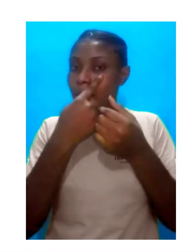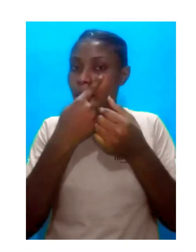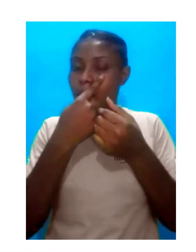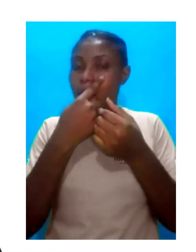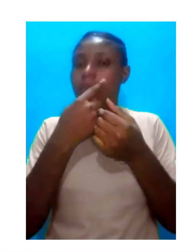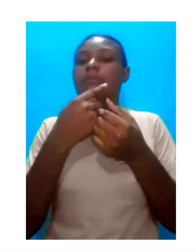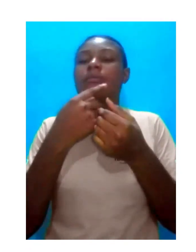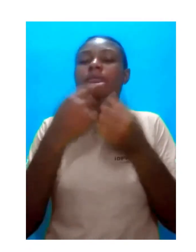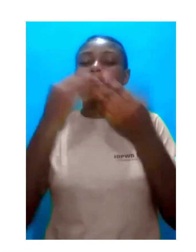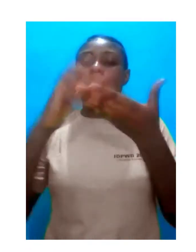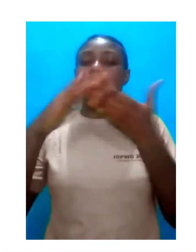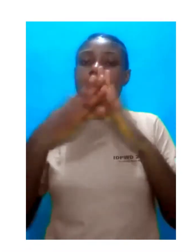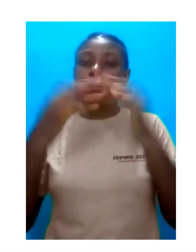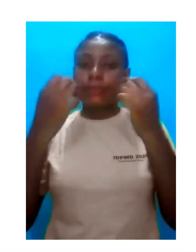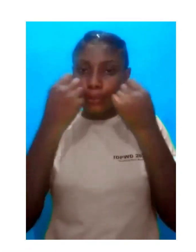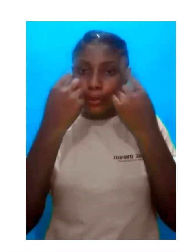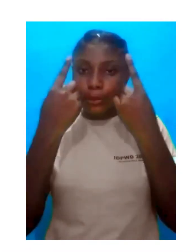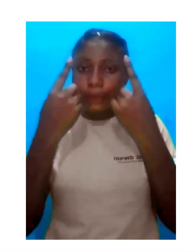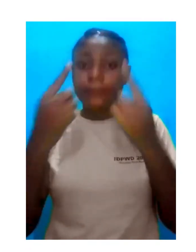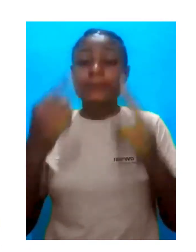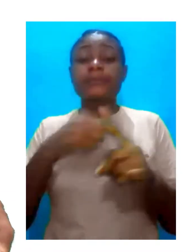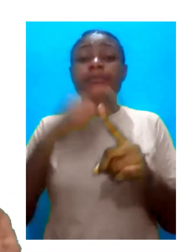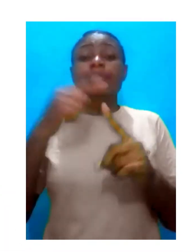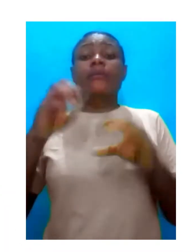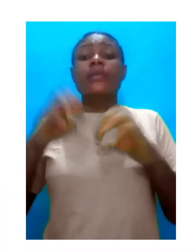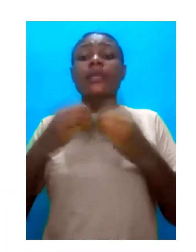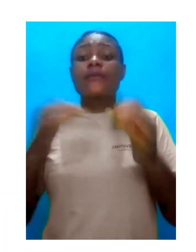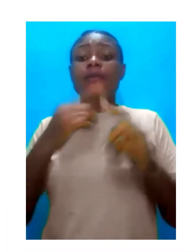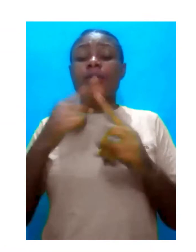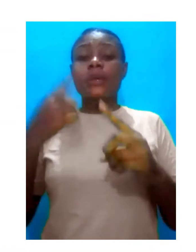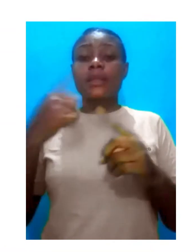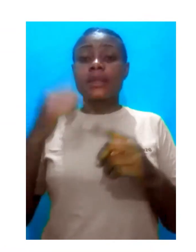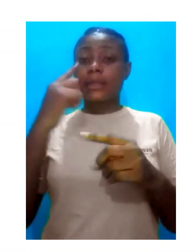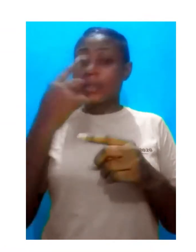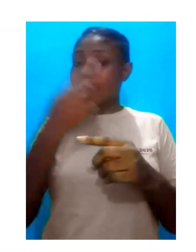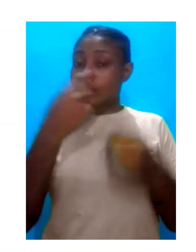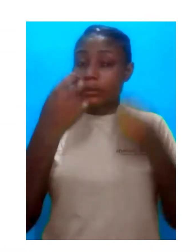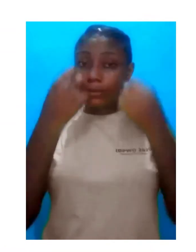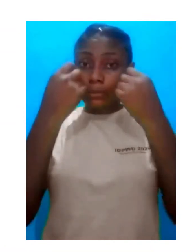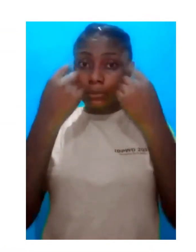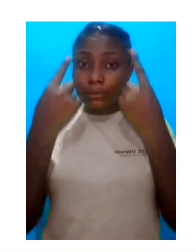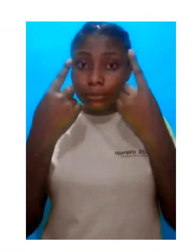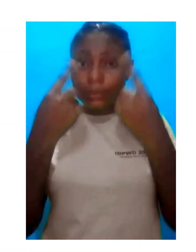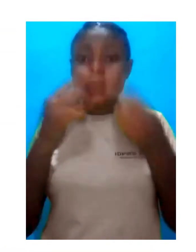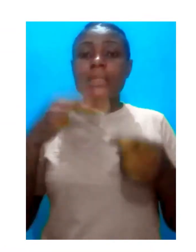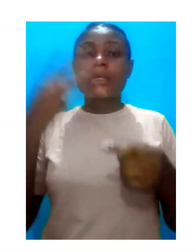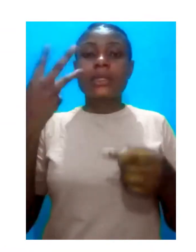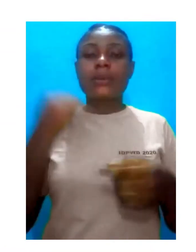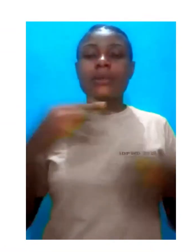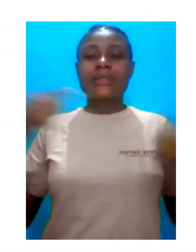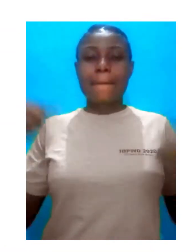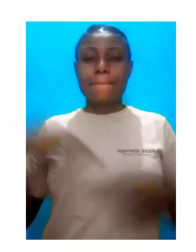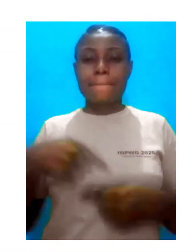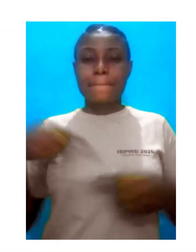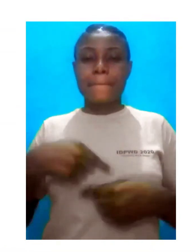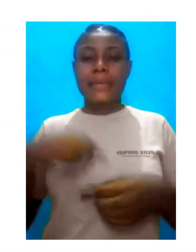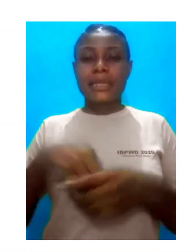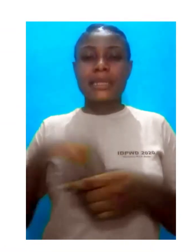open. Eyes got open. Even though the eyes got open, there